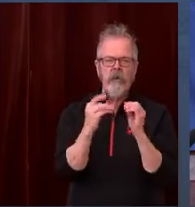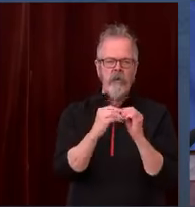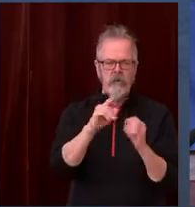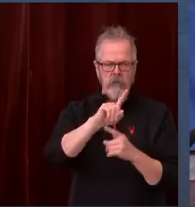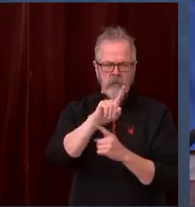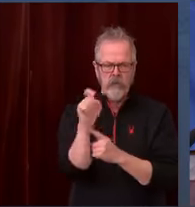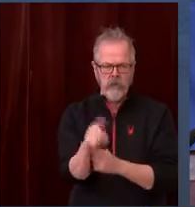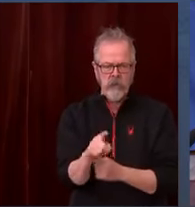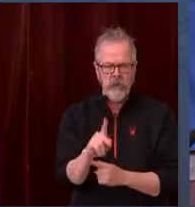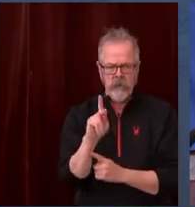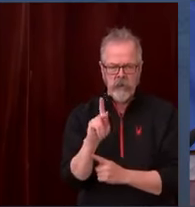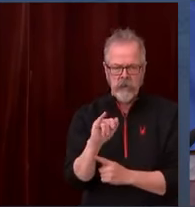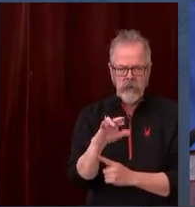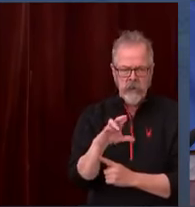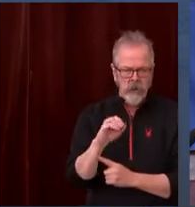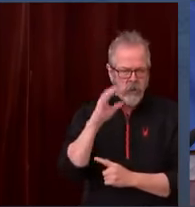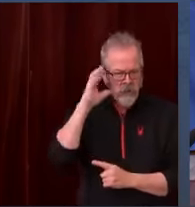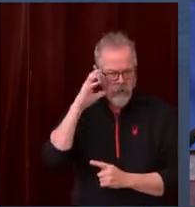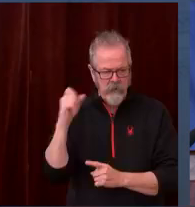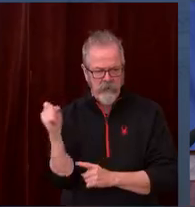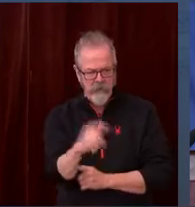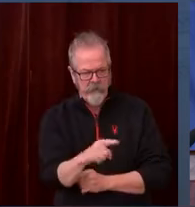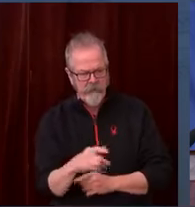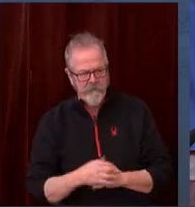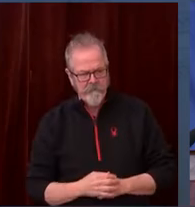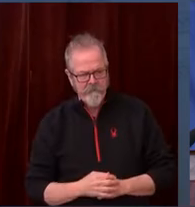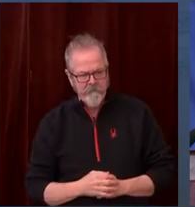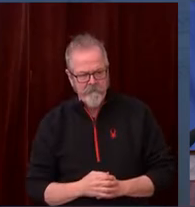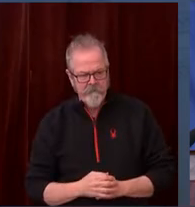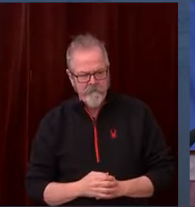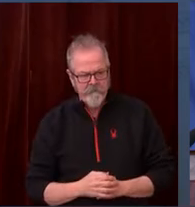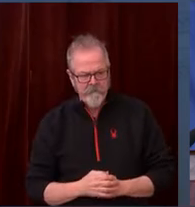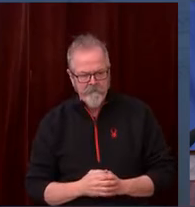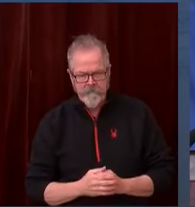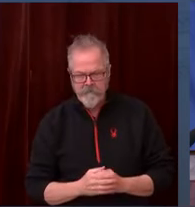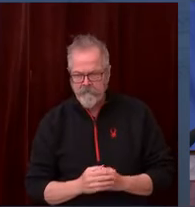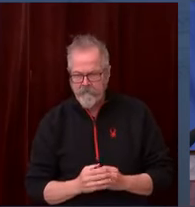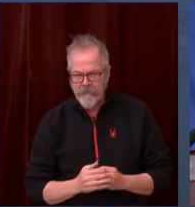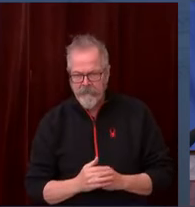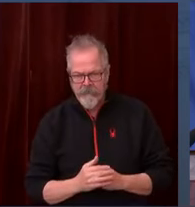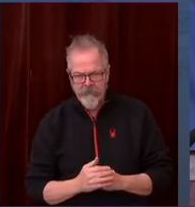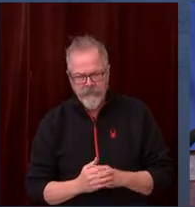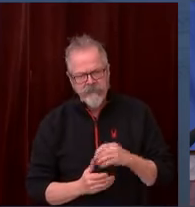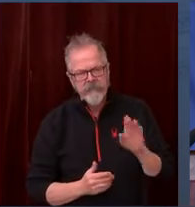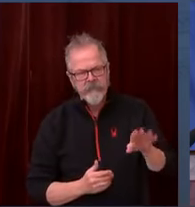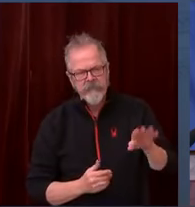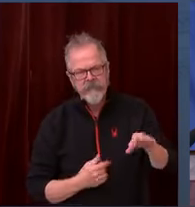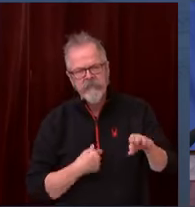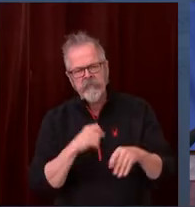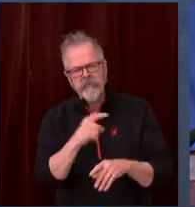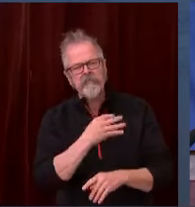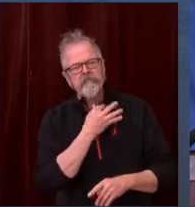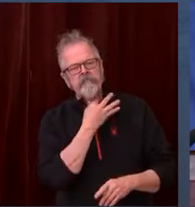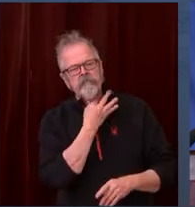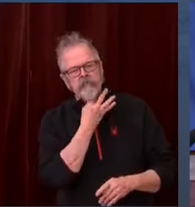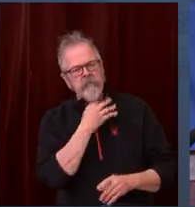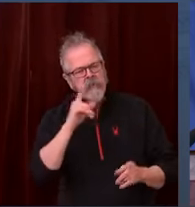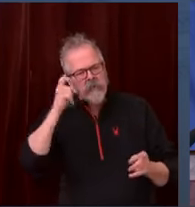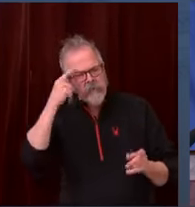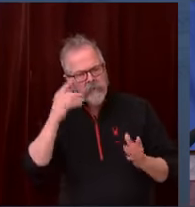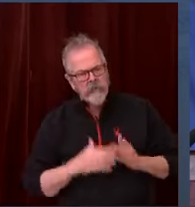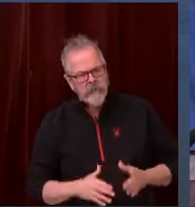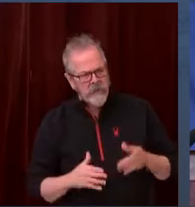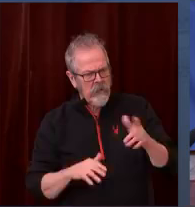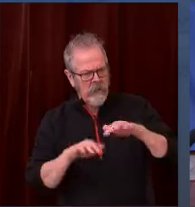Hi, Governor. I'm wondering, what does success in these investments in equity look like for you? What are the metrics you might be using to gauge